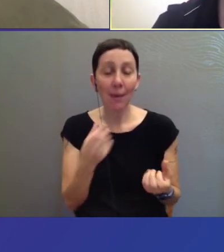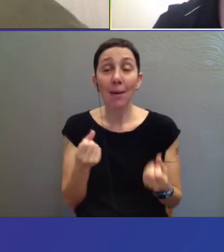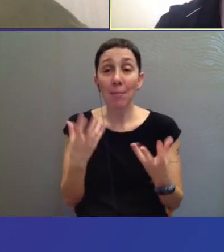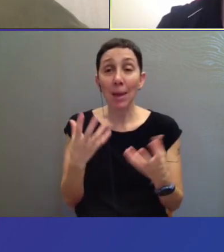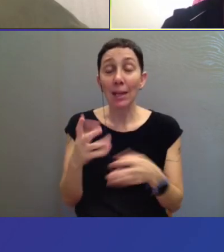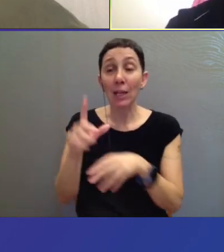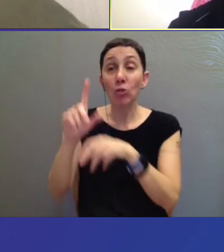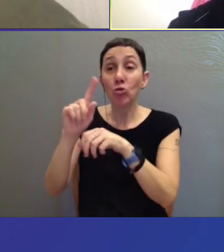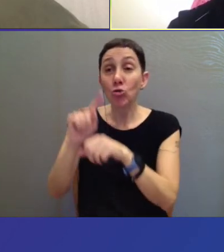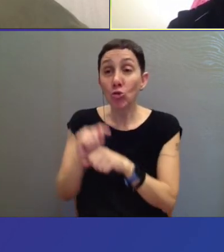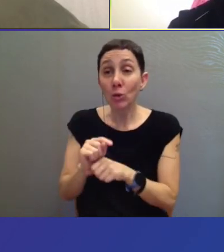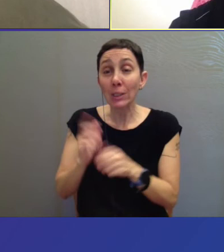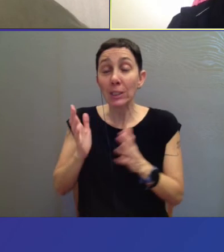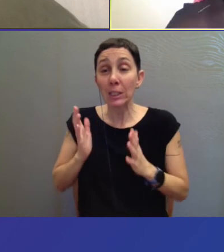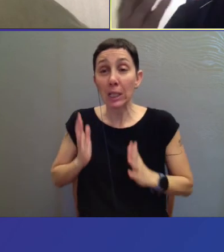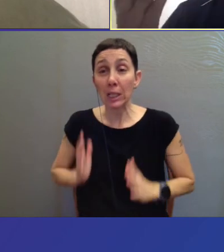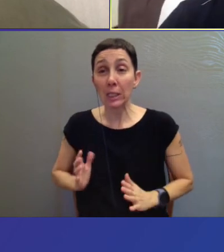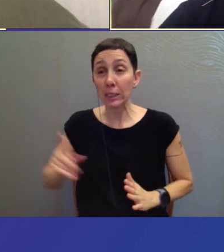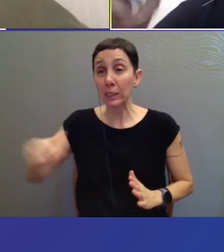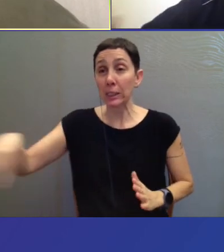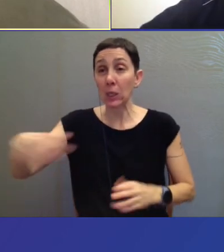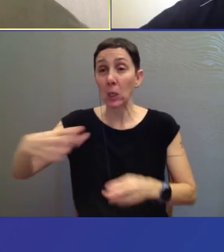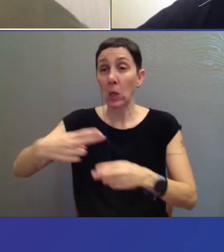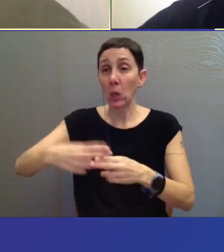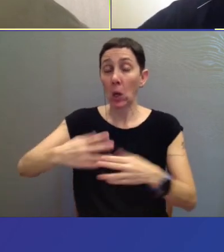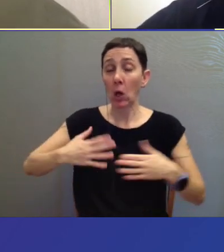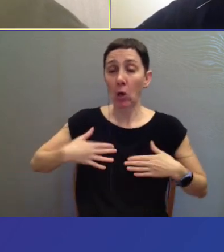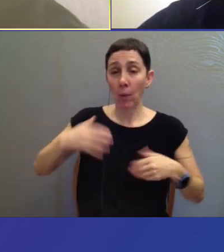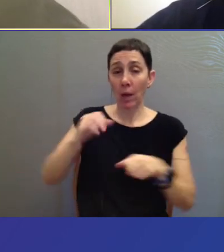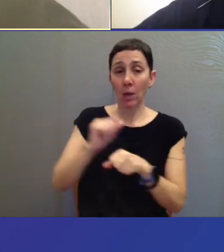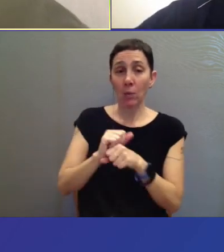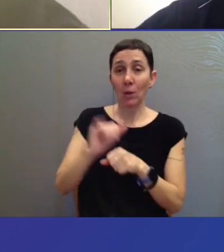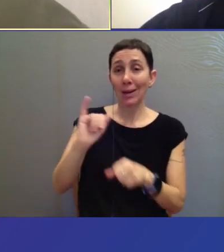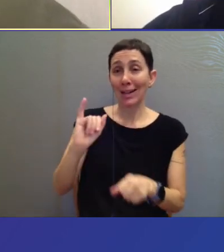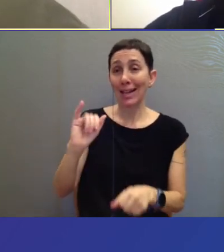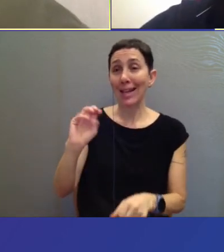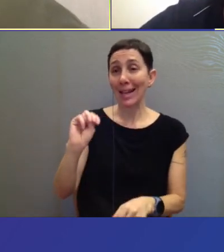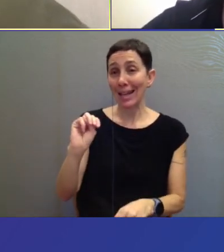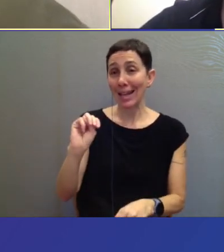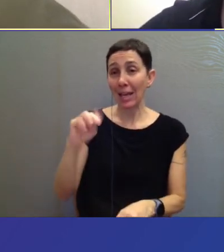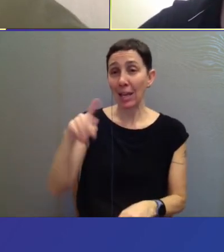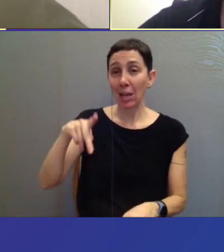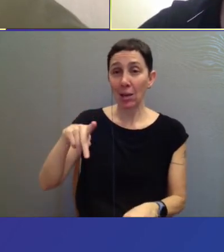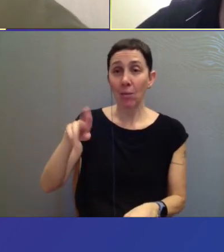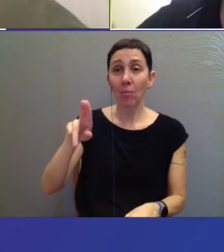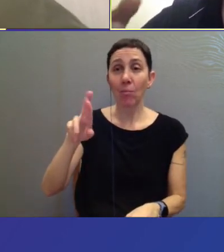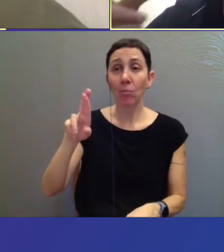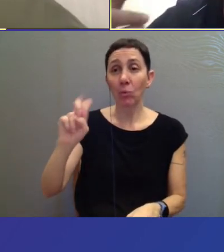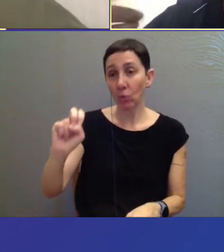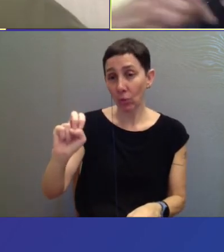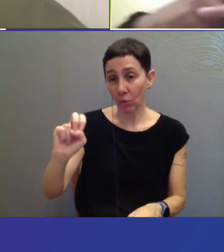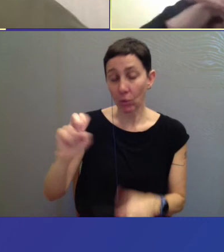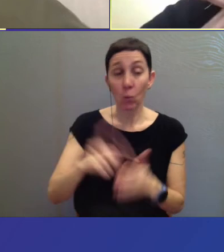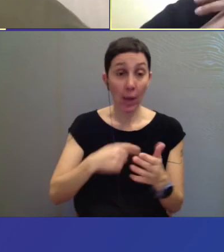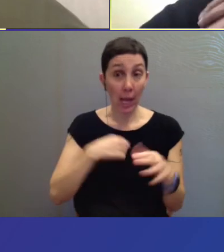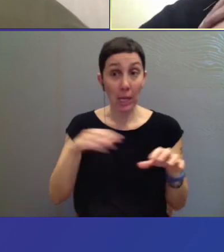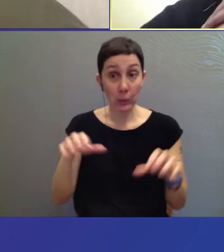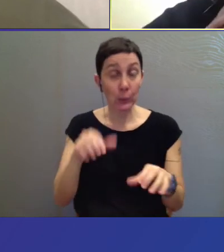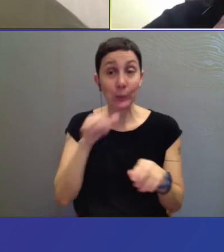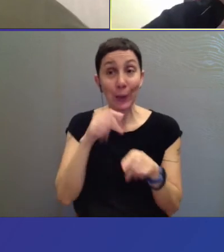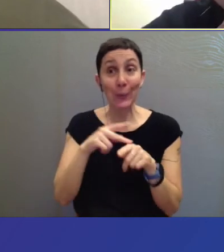traditionalists, though, would call my work impure. What? My work impure, what I do.